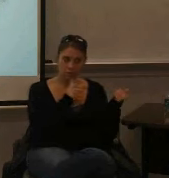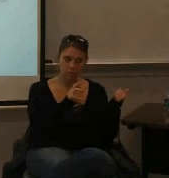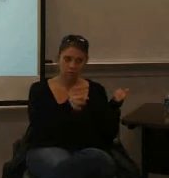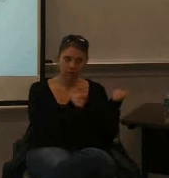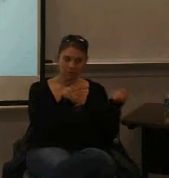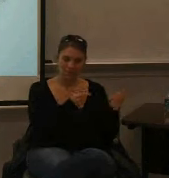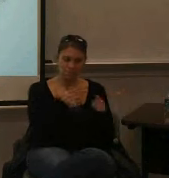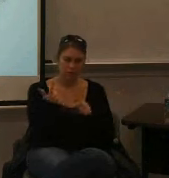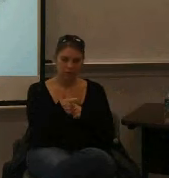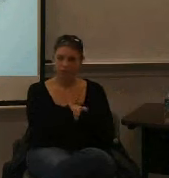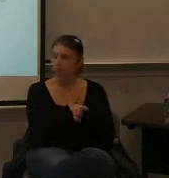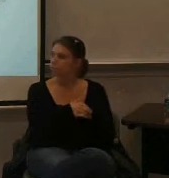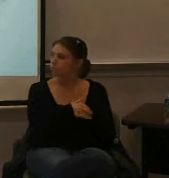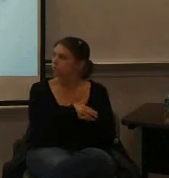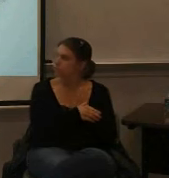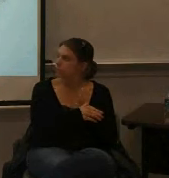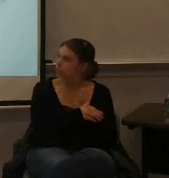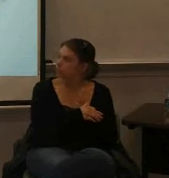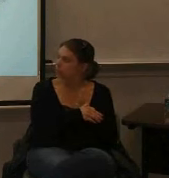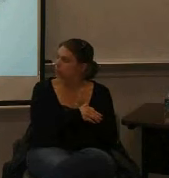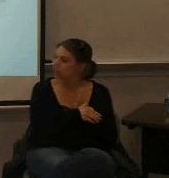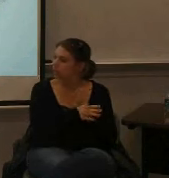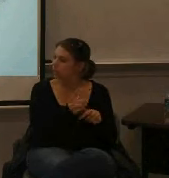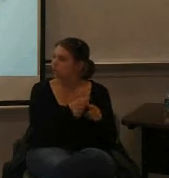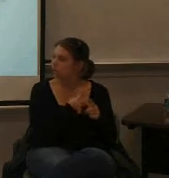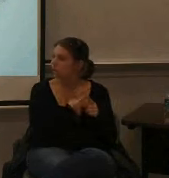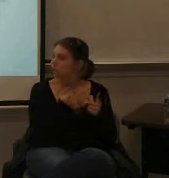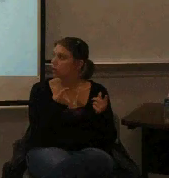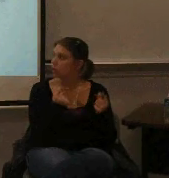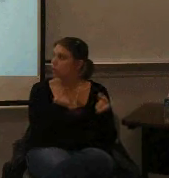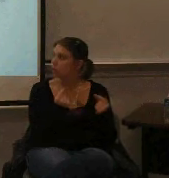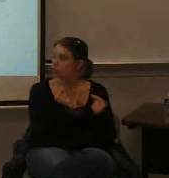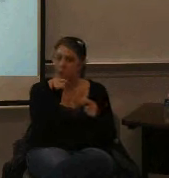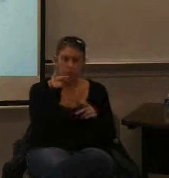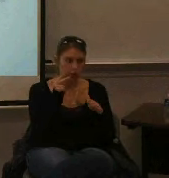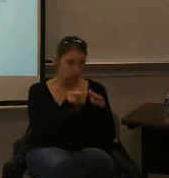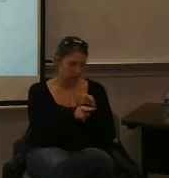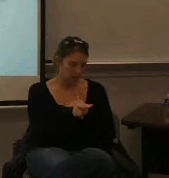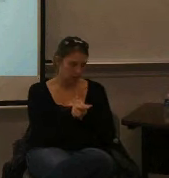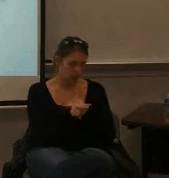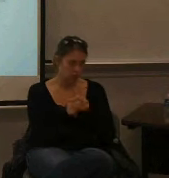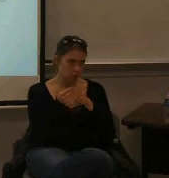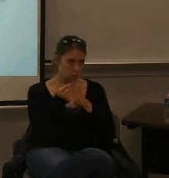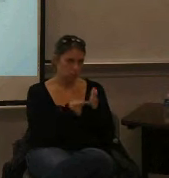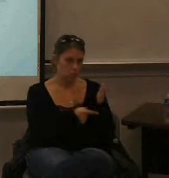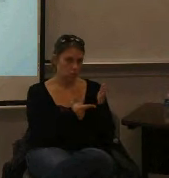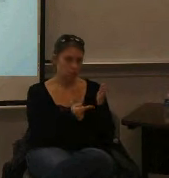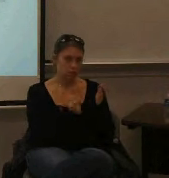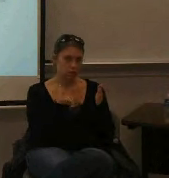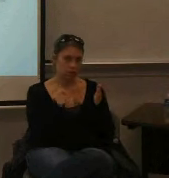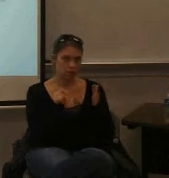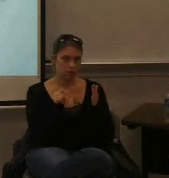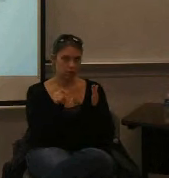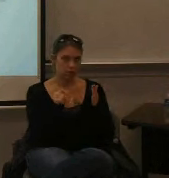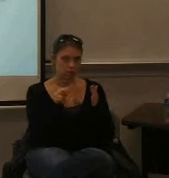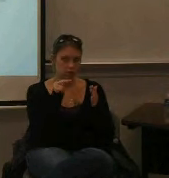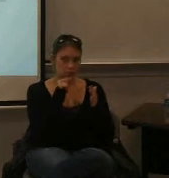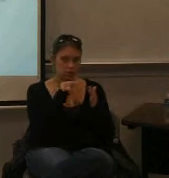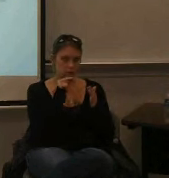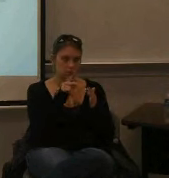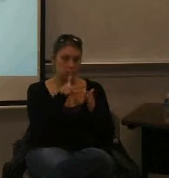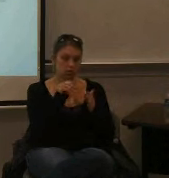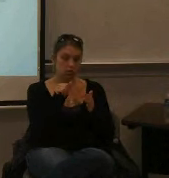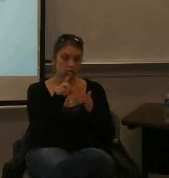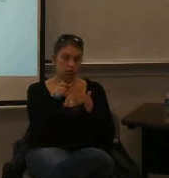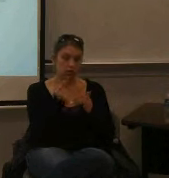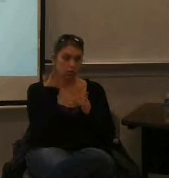the time. And then what you can do is you can project, given these, you can project what the nutrient loading